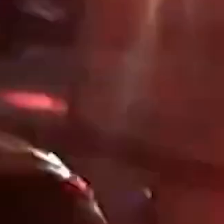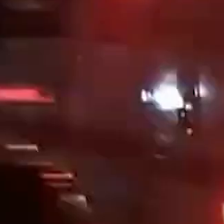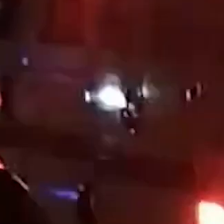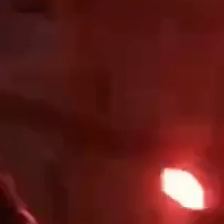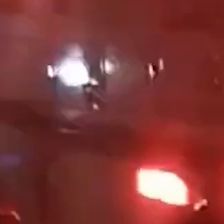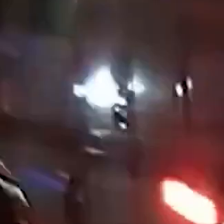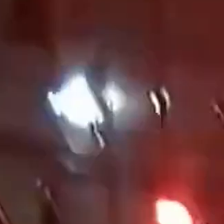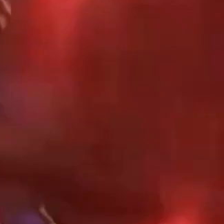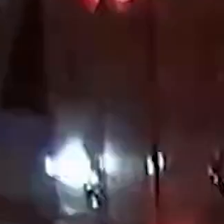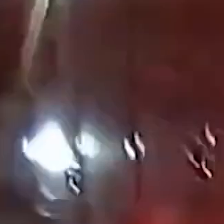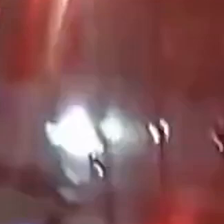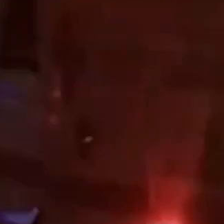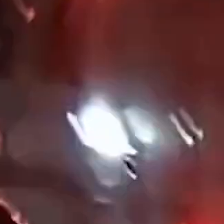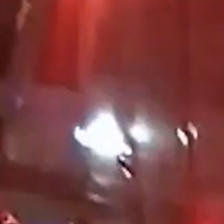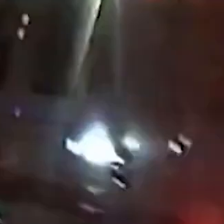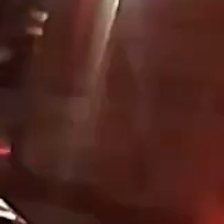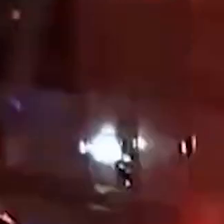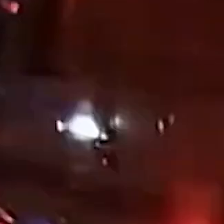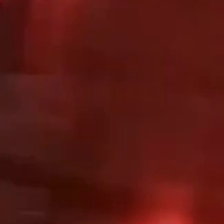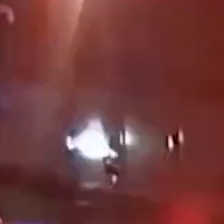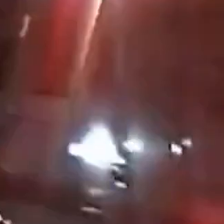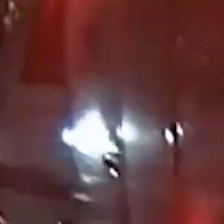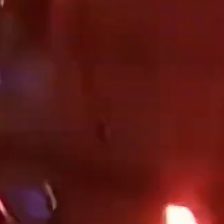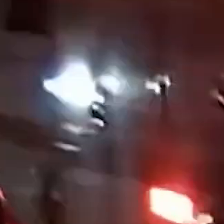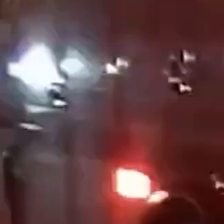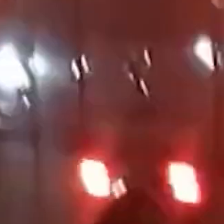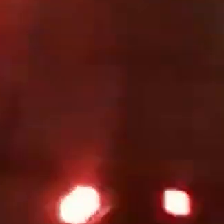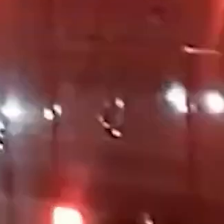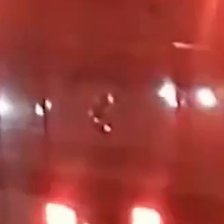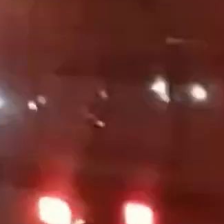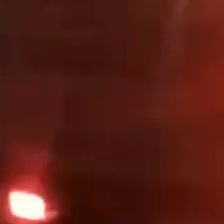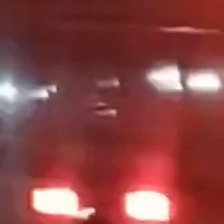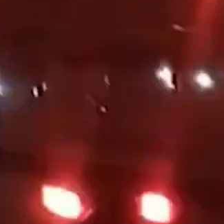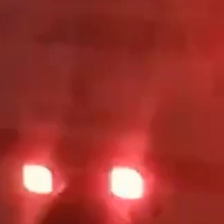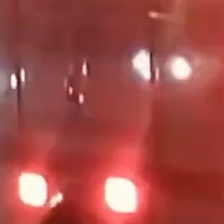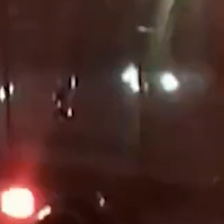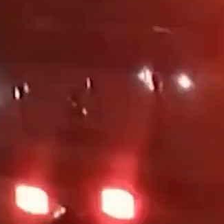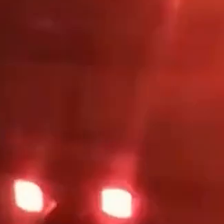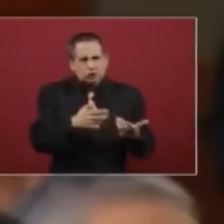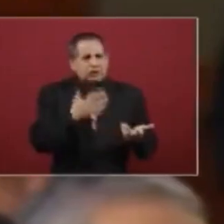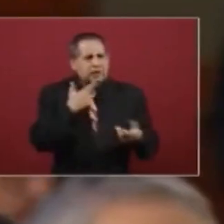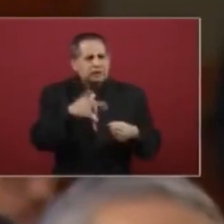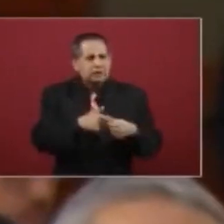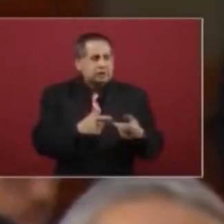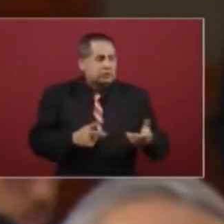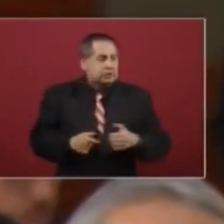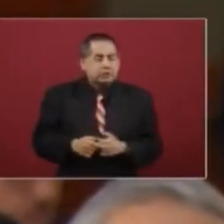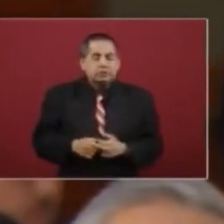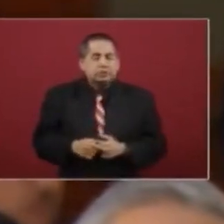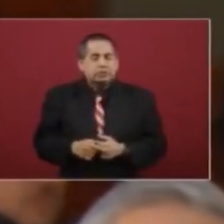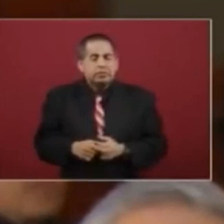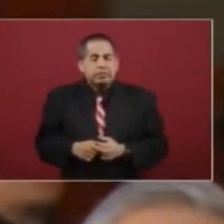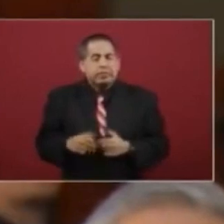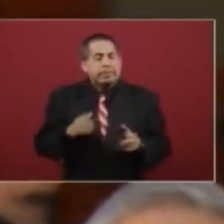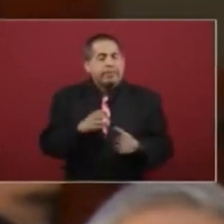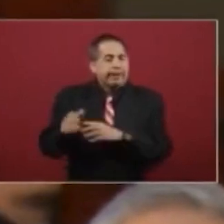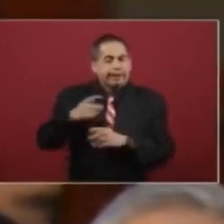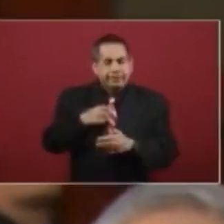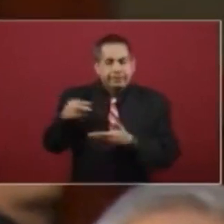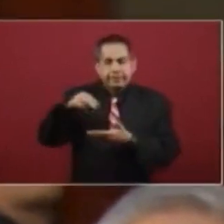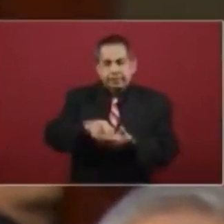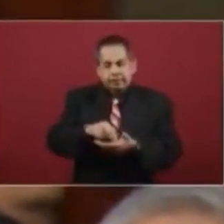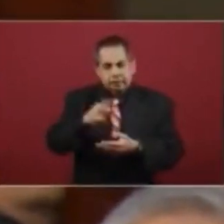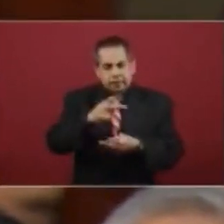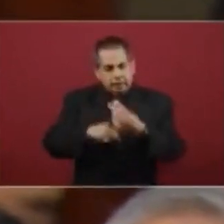the problem, there's no political will to protect reporters and hold people accountable, even when reporters ask for help,